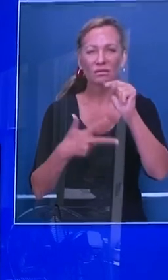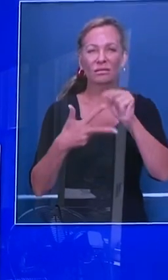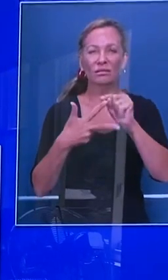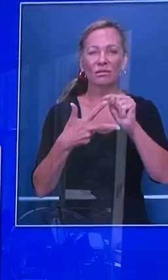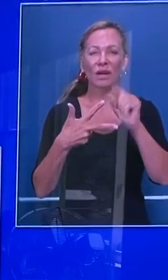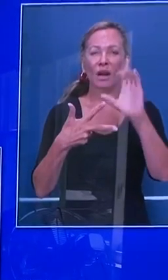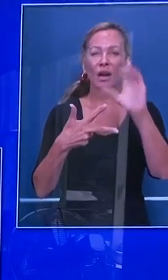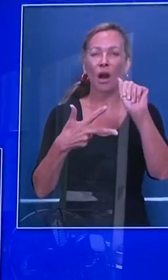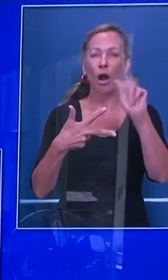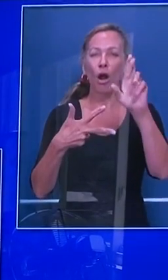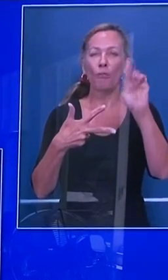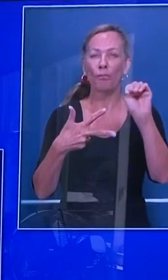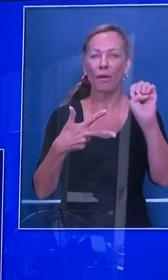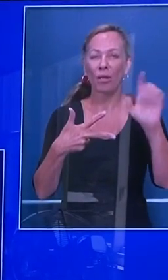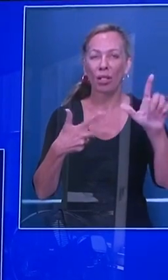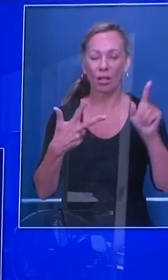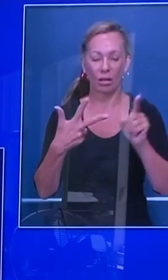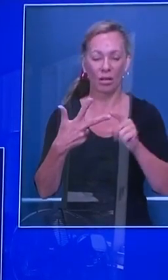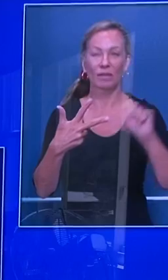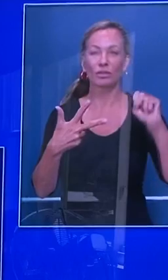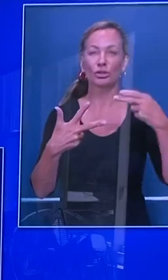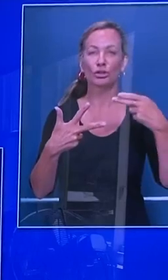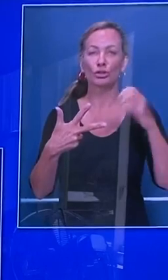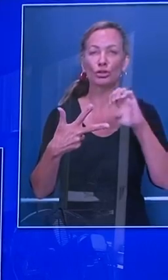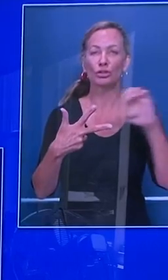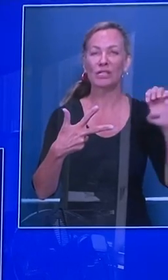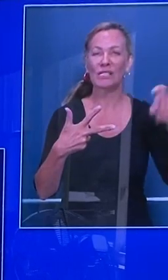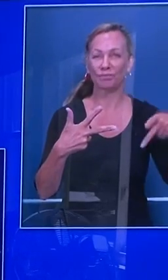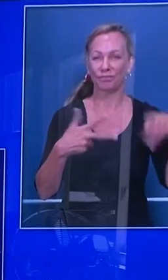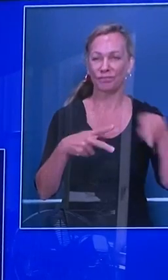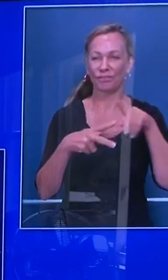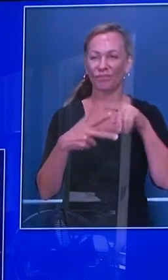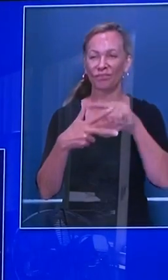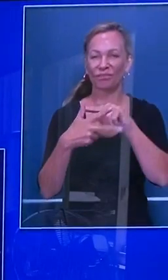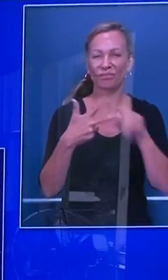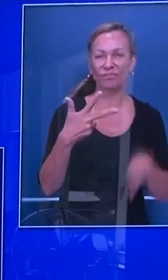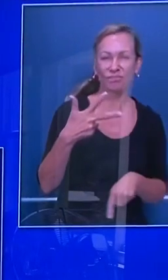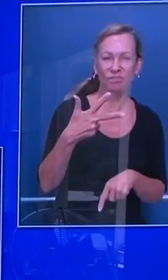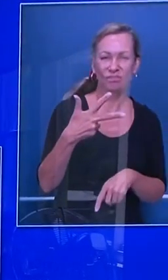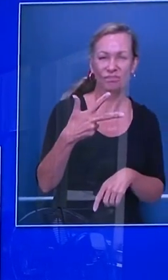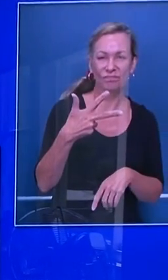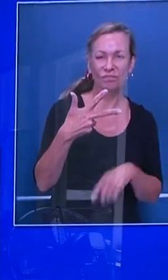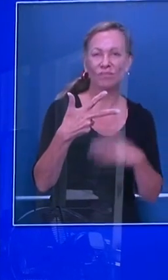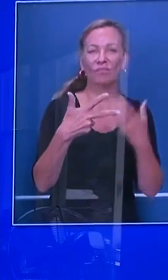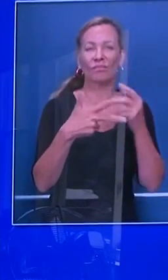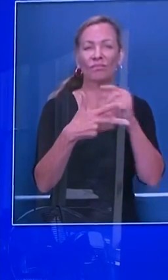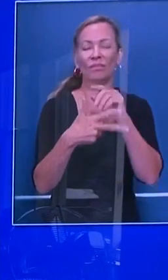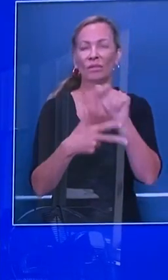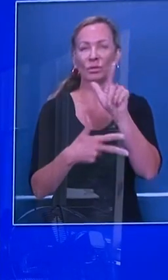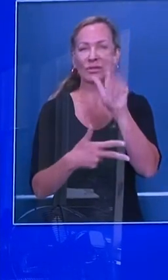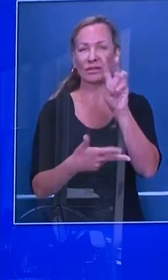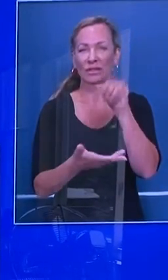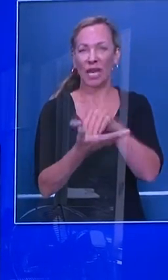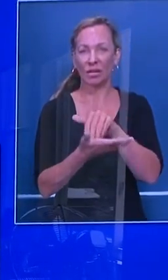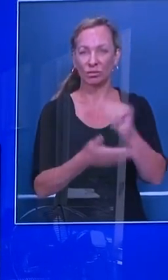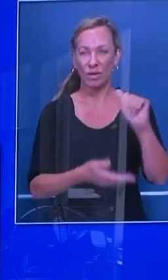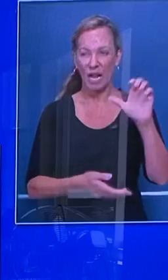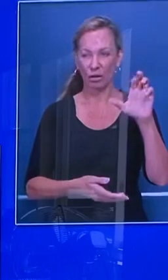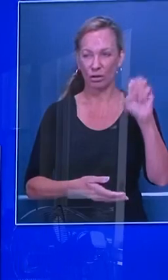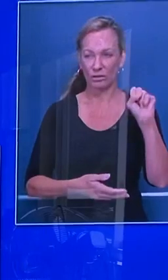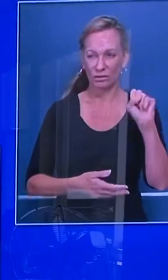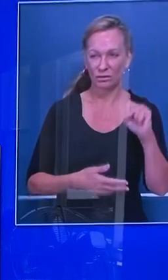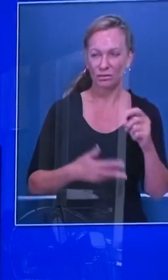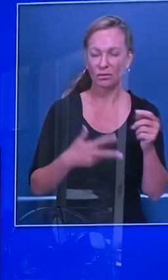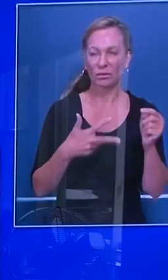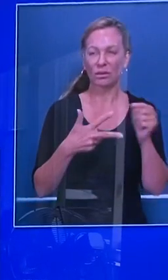15, and 0%. The Sheep fire is about 26,000 active acres as we speak. Carmel, about